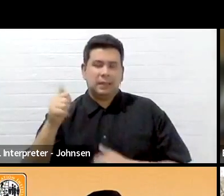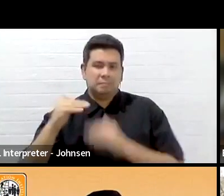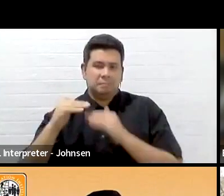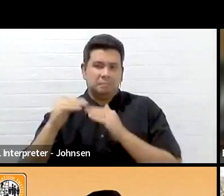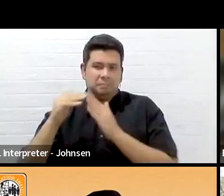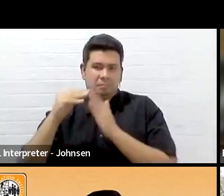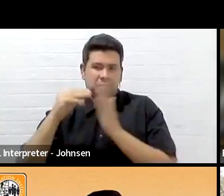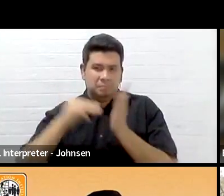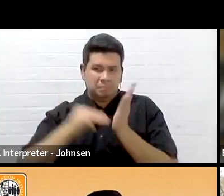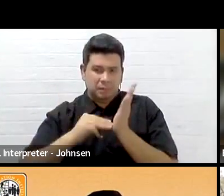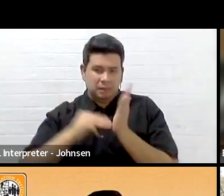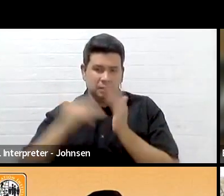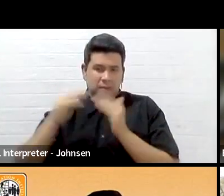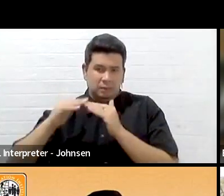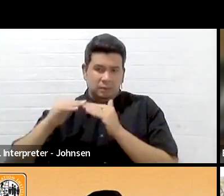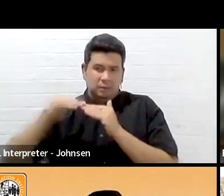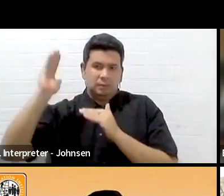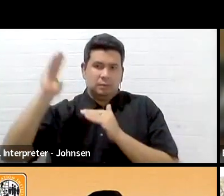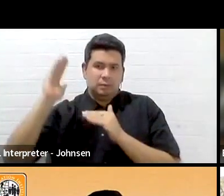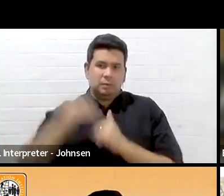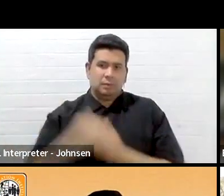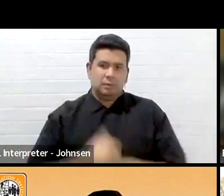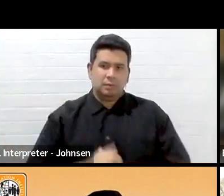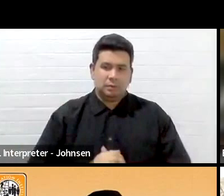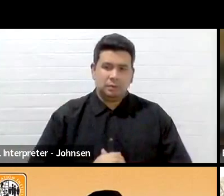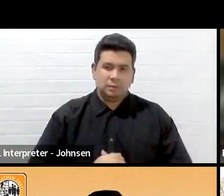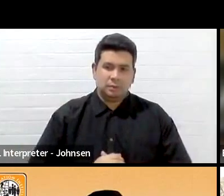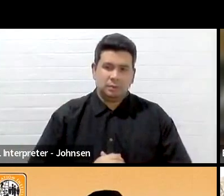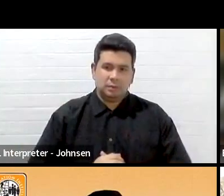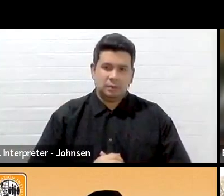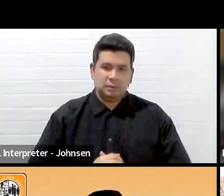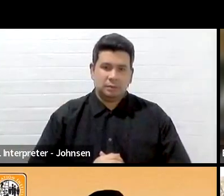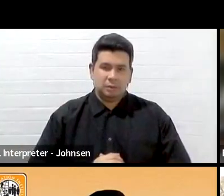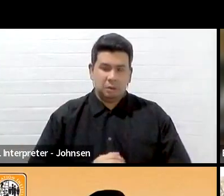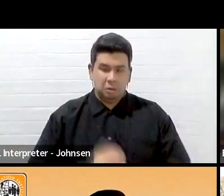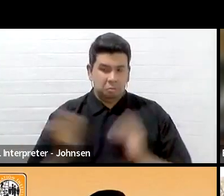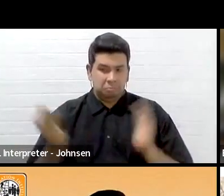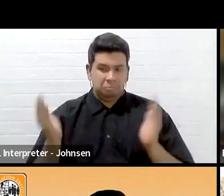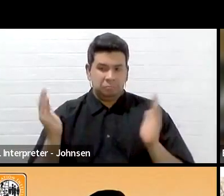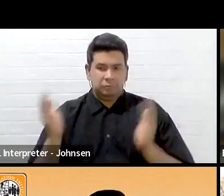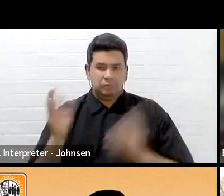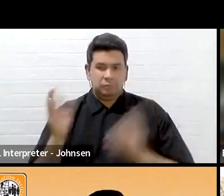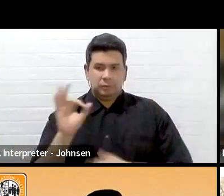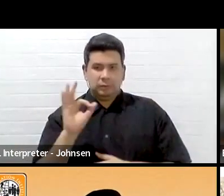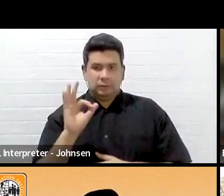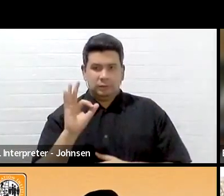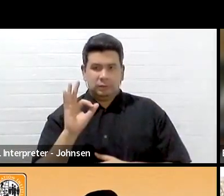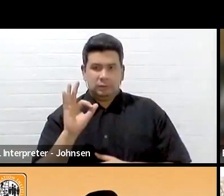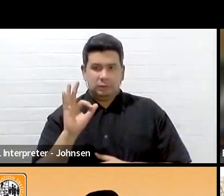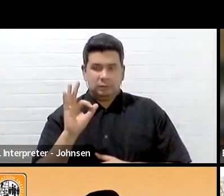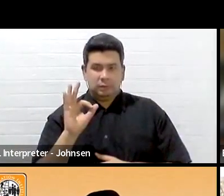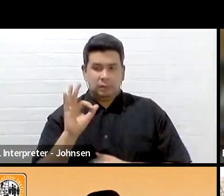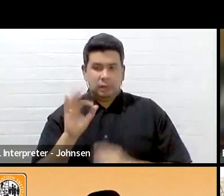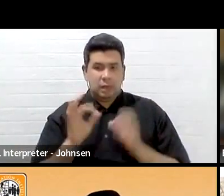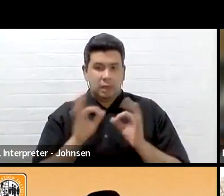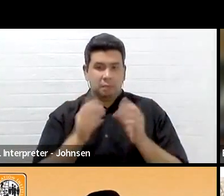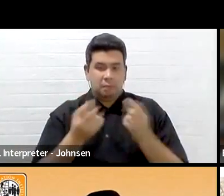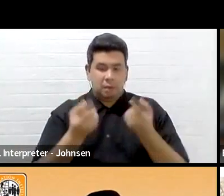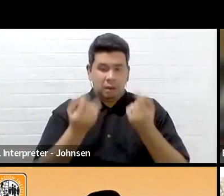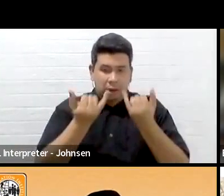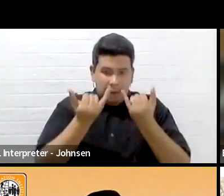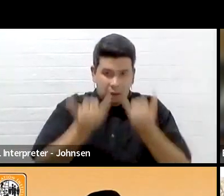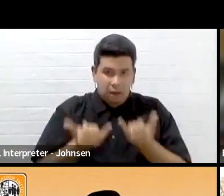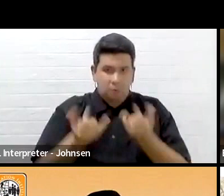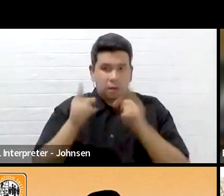tama ba? Historian ako, hindi ako magaling sa mga 900,000 yung namatay kung sa kasalukuyan naganap yung